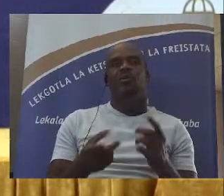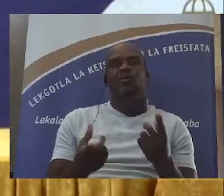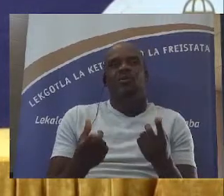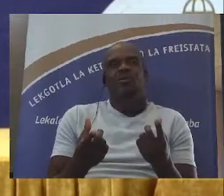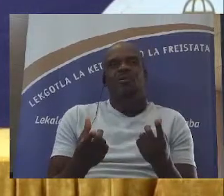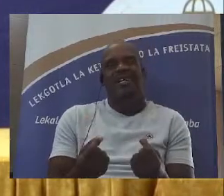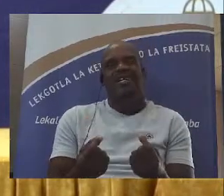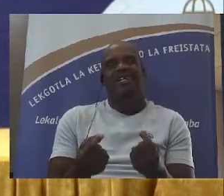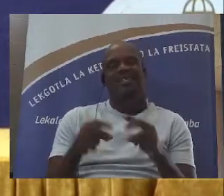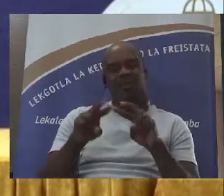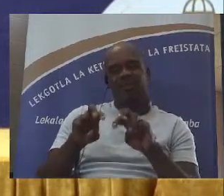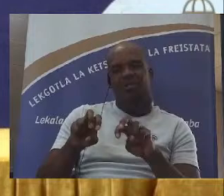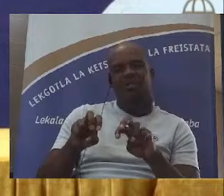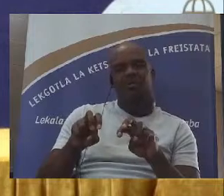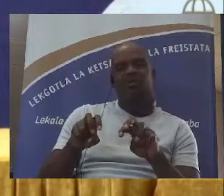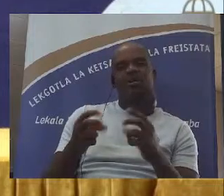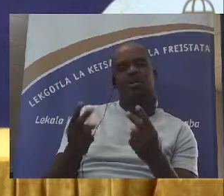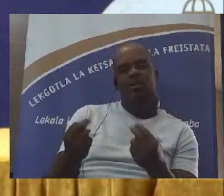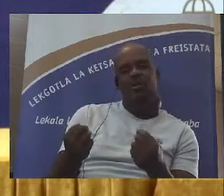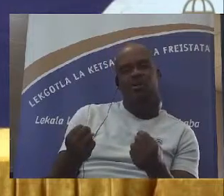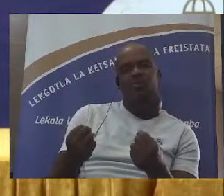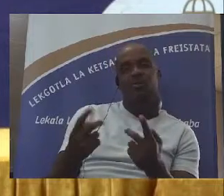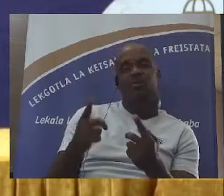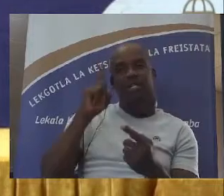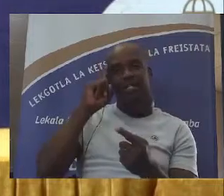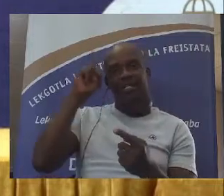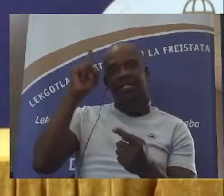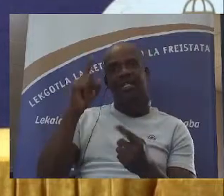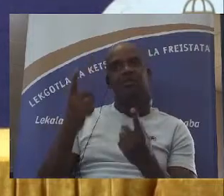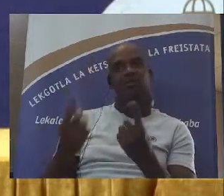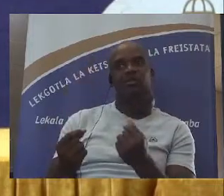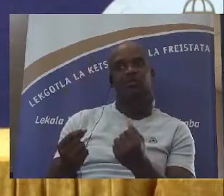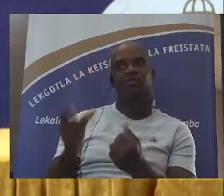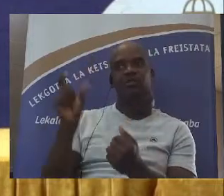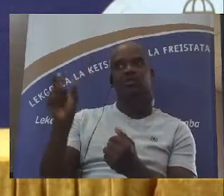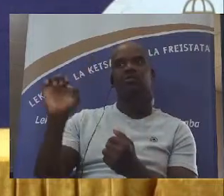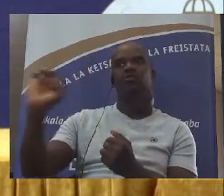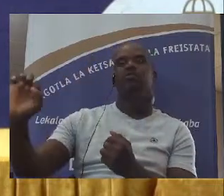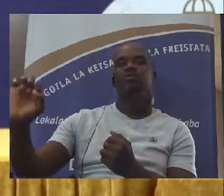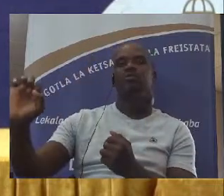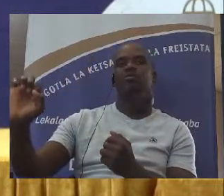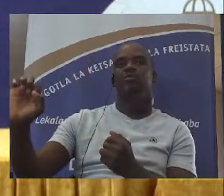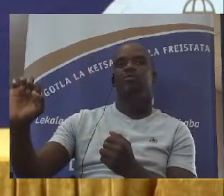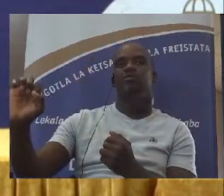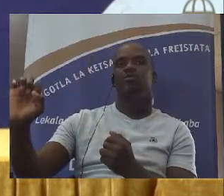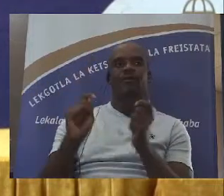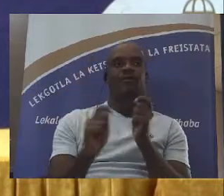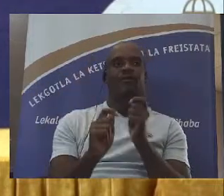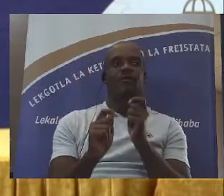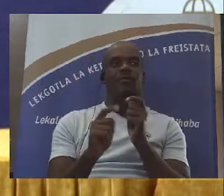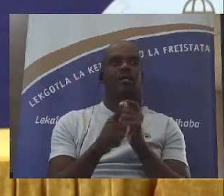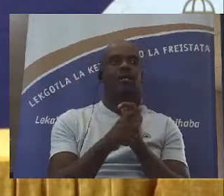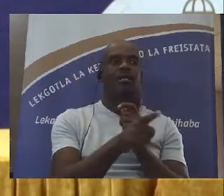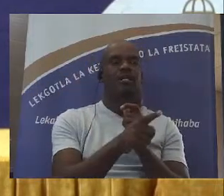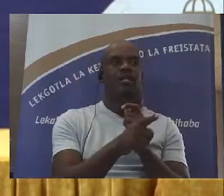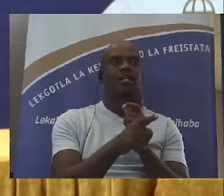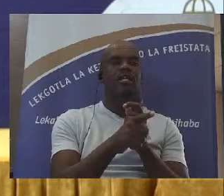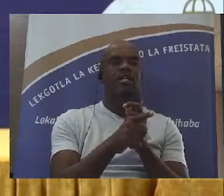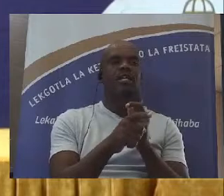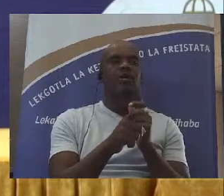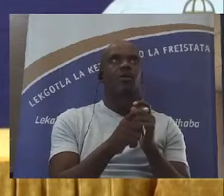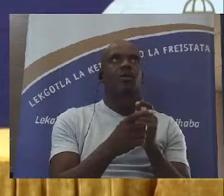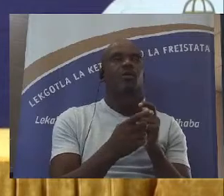is then the whole decision is reconsidered and there can be a completely new. But with judicial review, they look at the